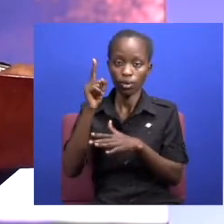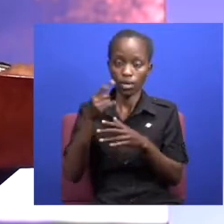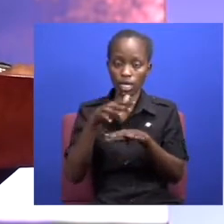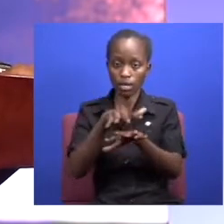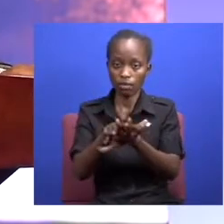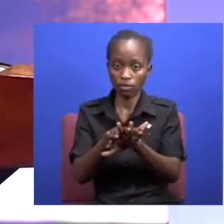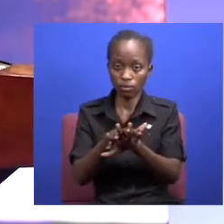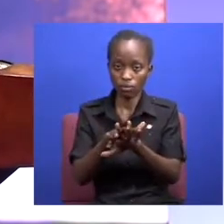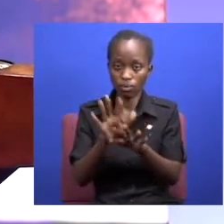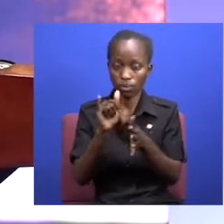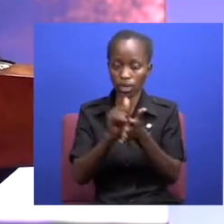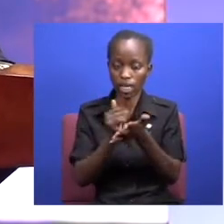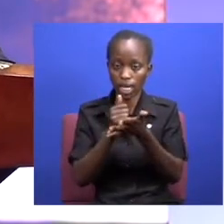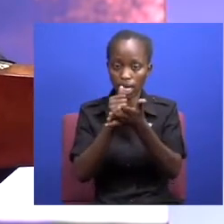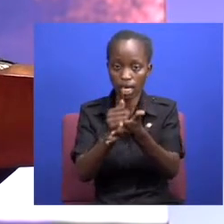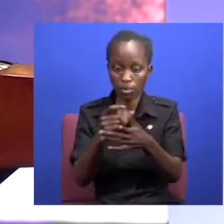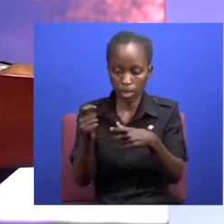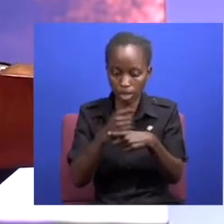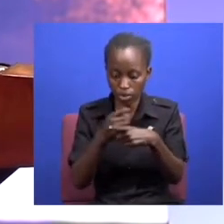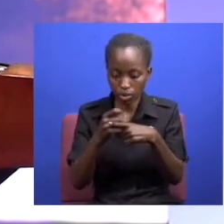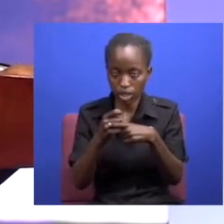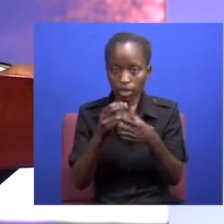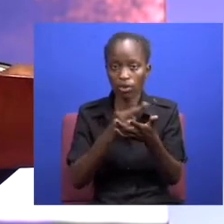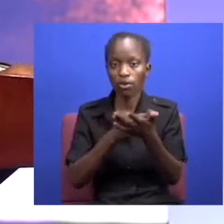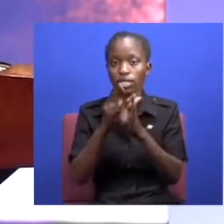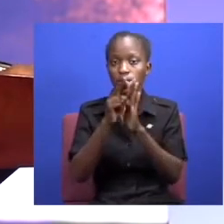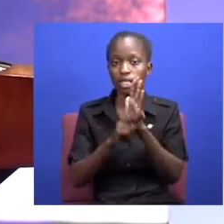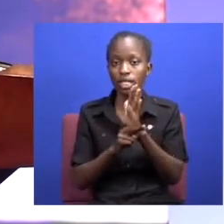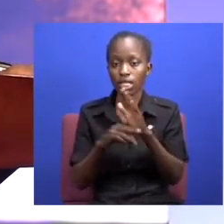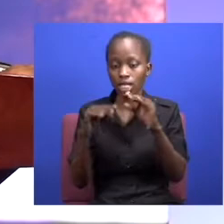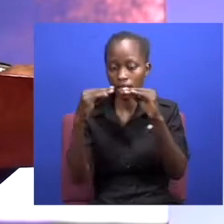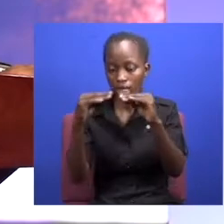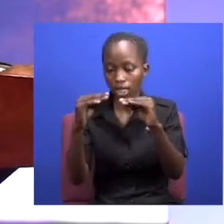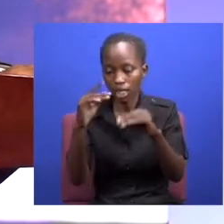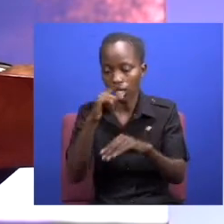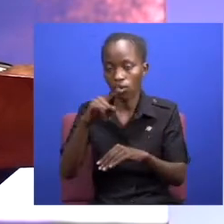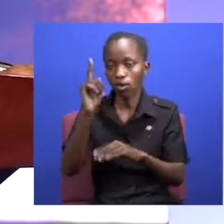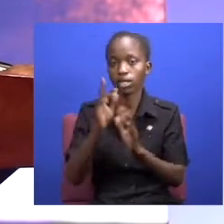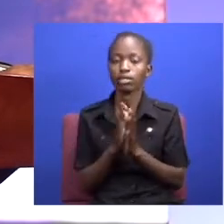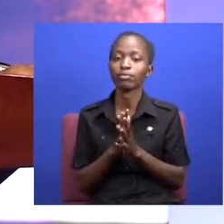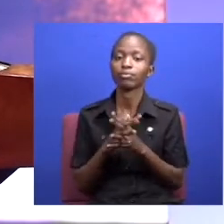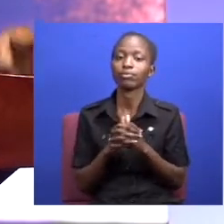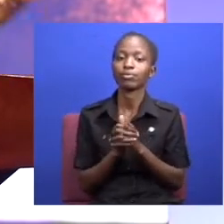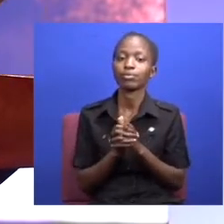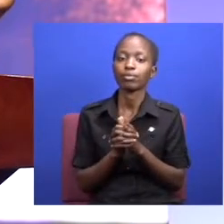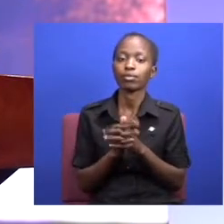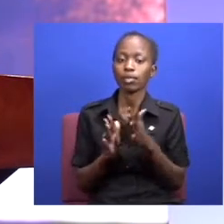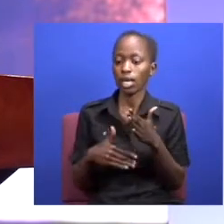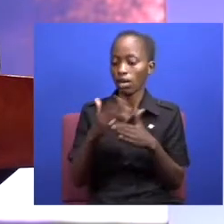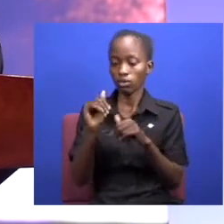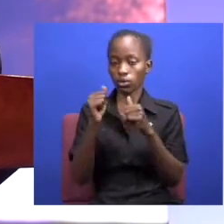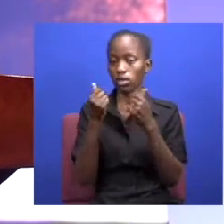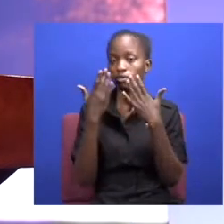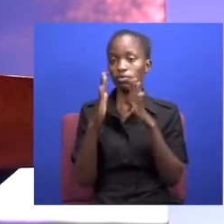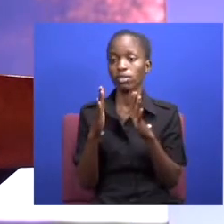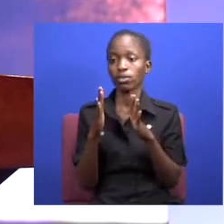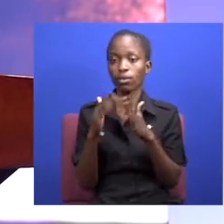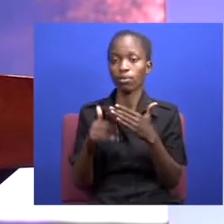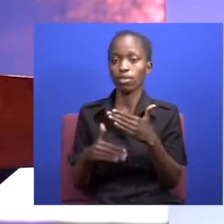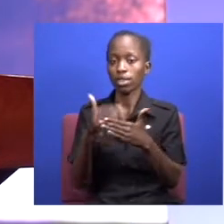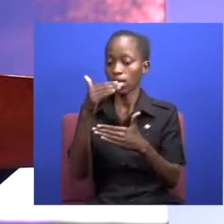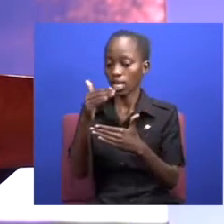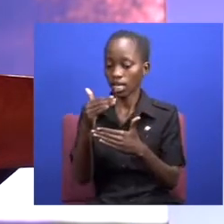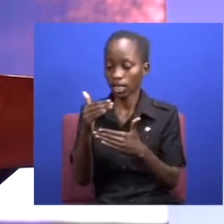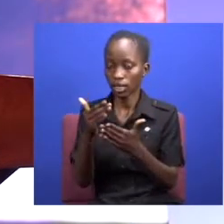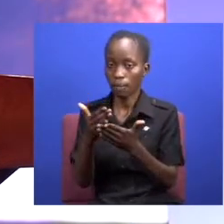for correction, for training in righteousness. Now, the thing is this. Once you are saved, the